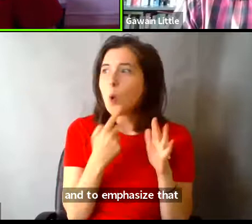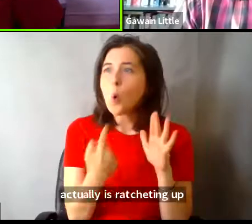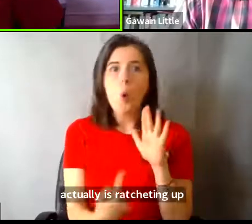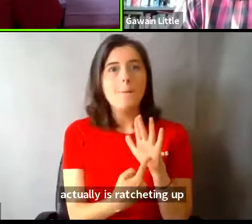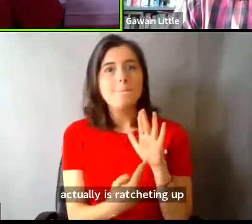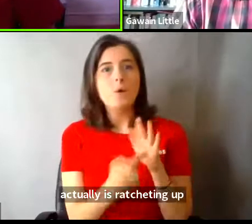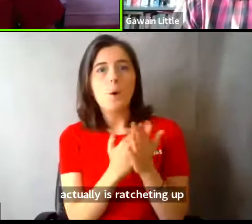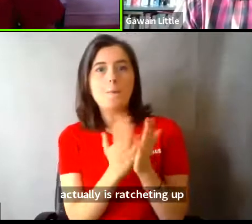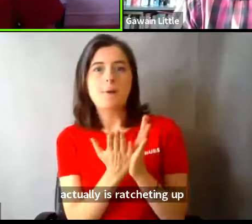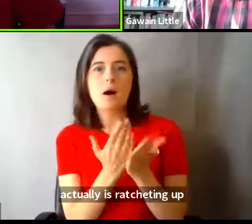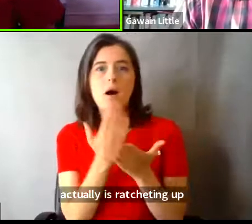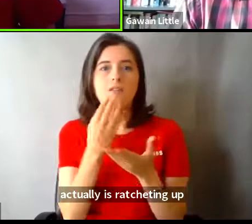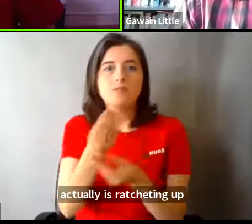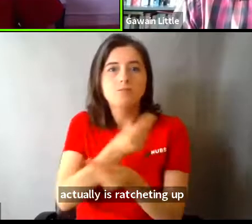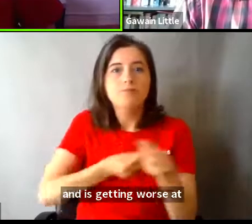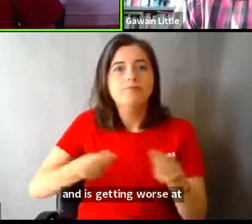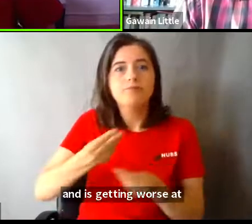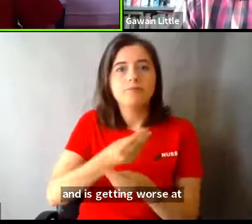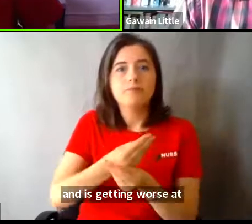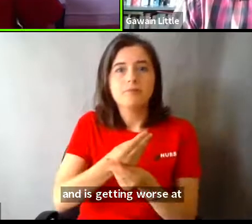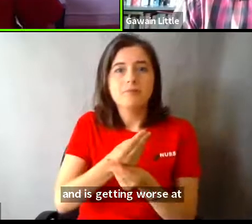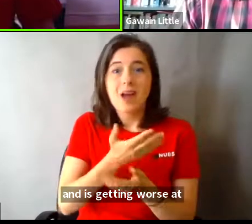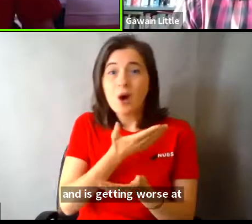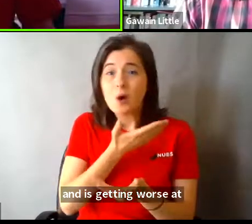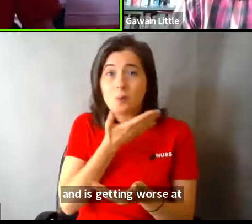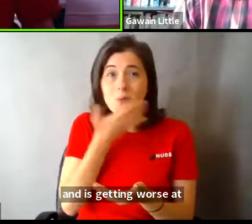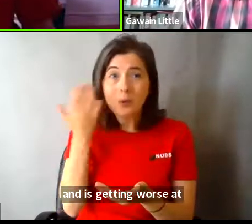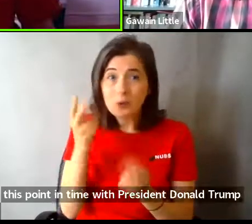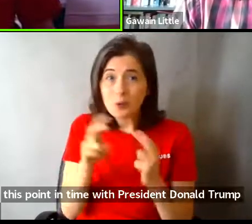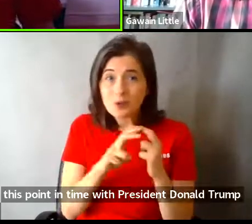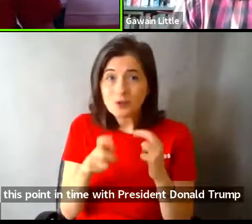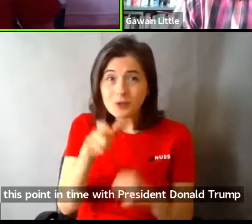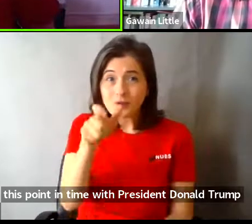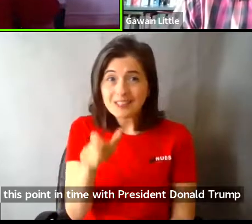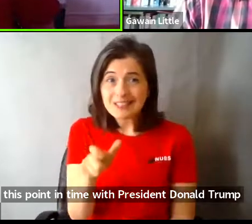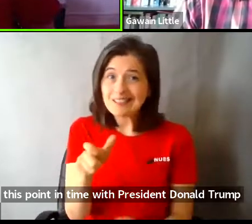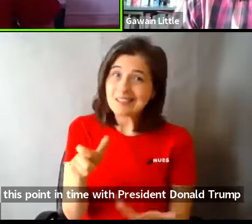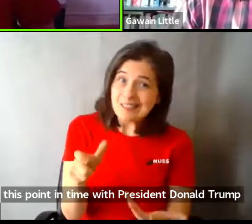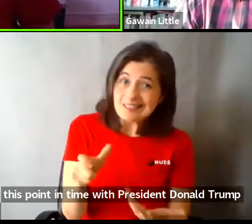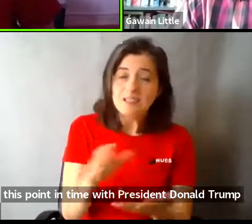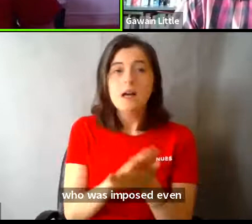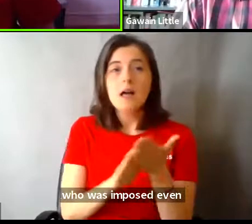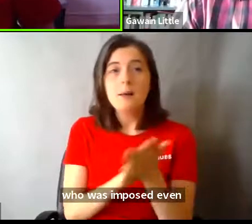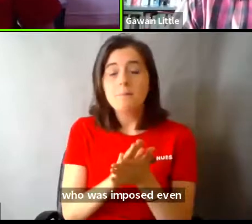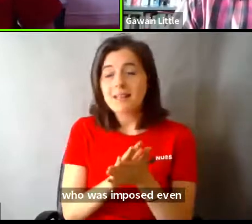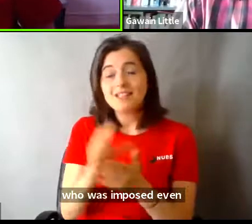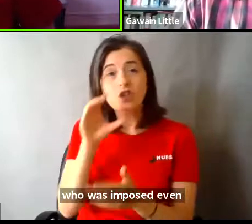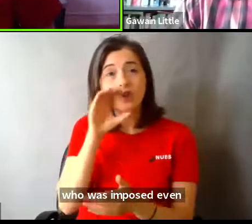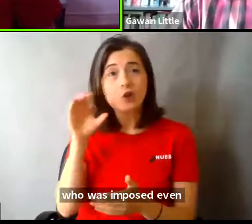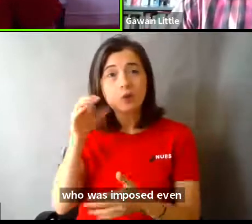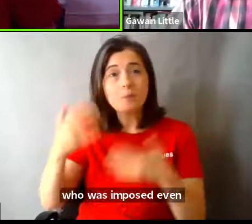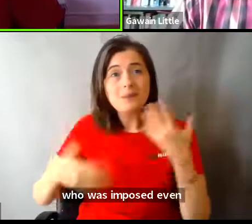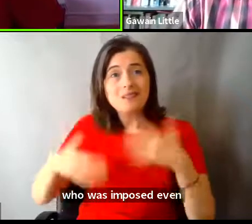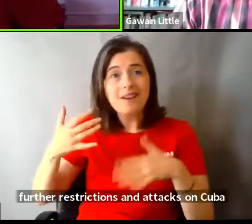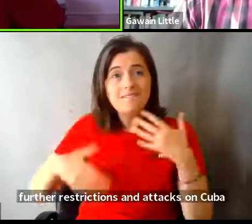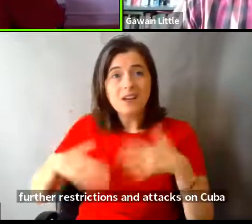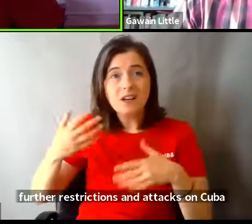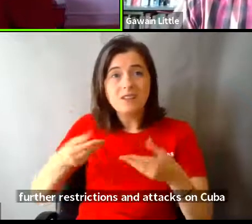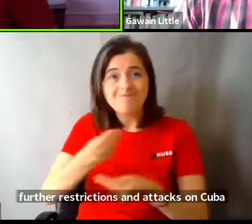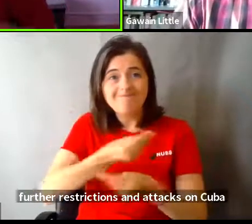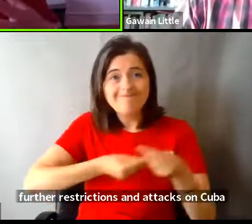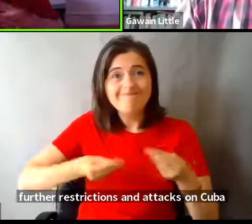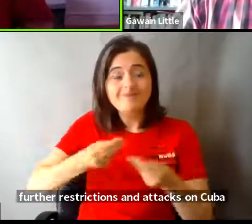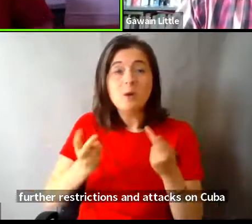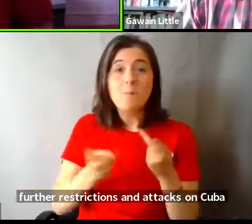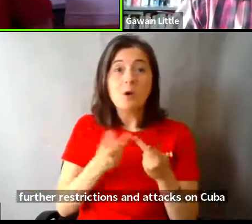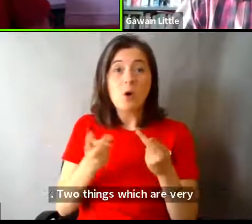Cuba's income. And so without tourists, it actually is suffering economically. And also with the situation of